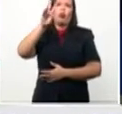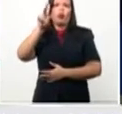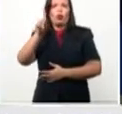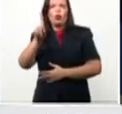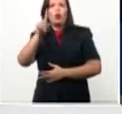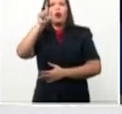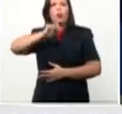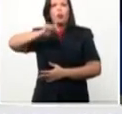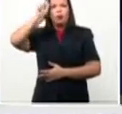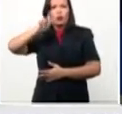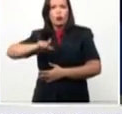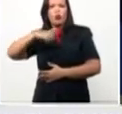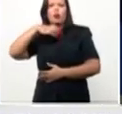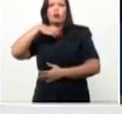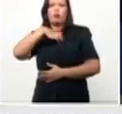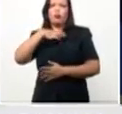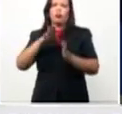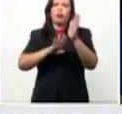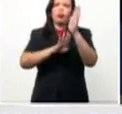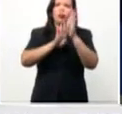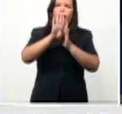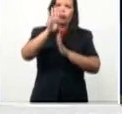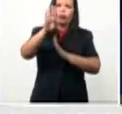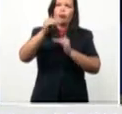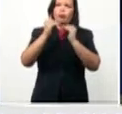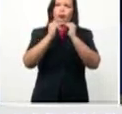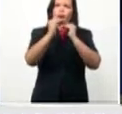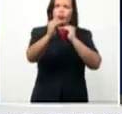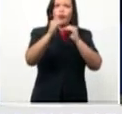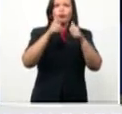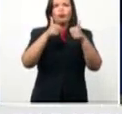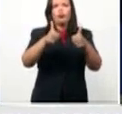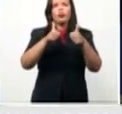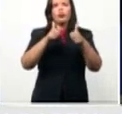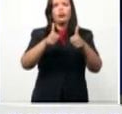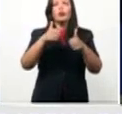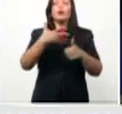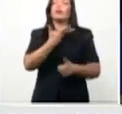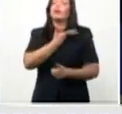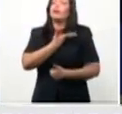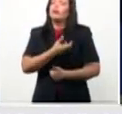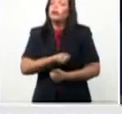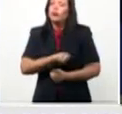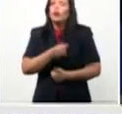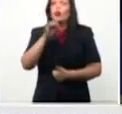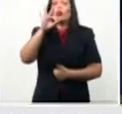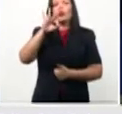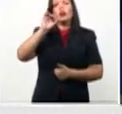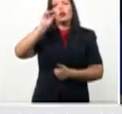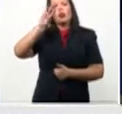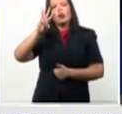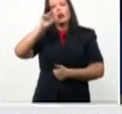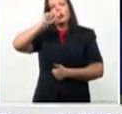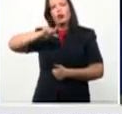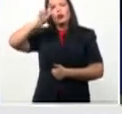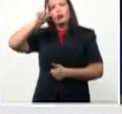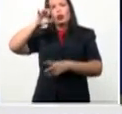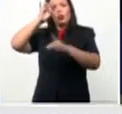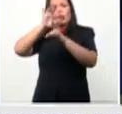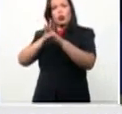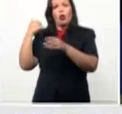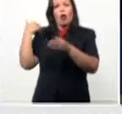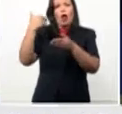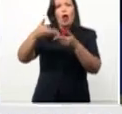And we always regret the death of 83 people in our country as a result of this disease in our country,